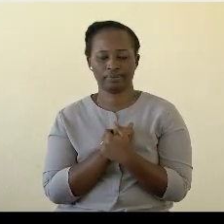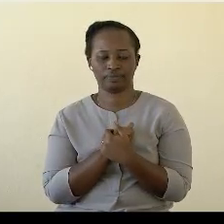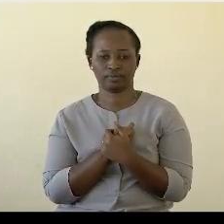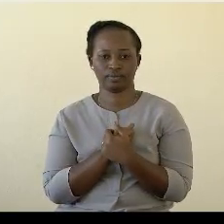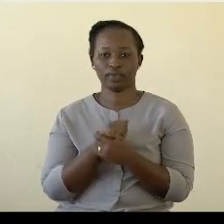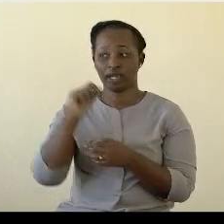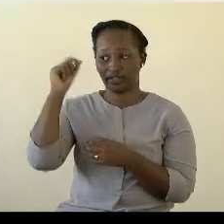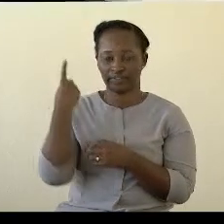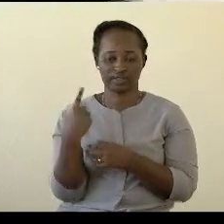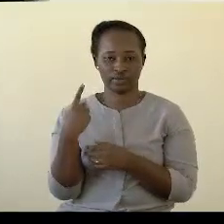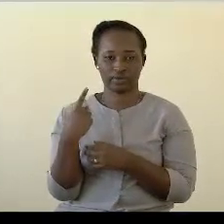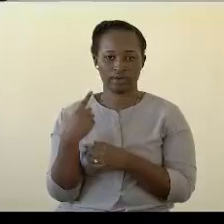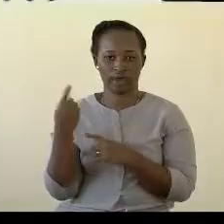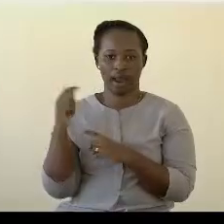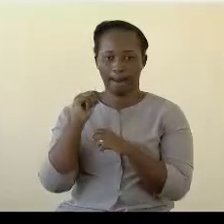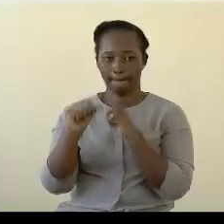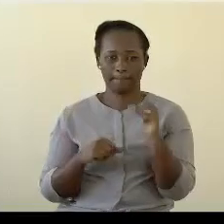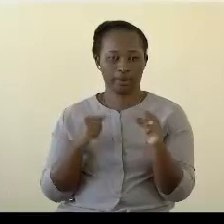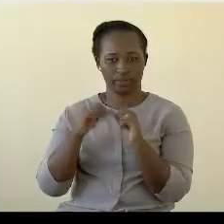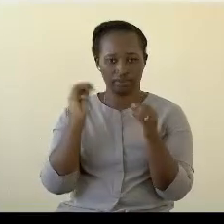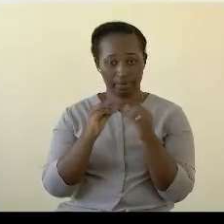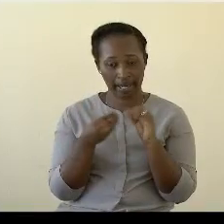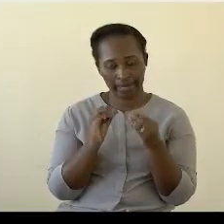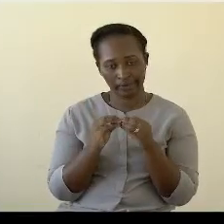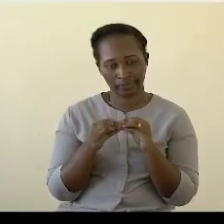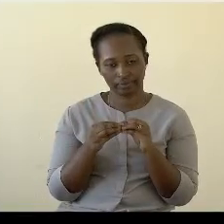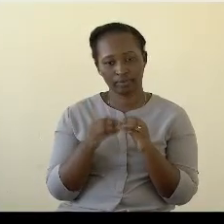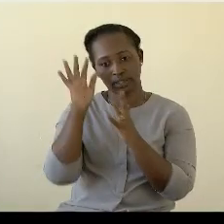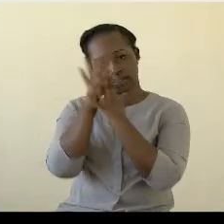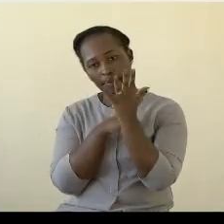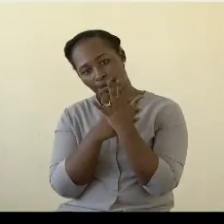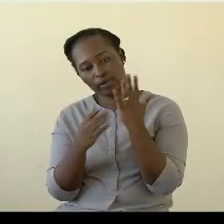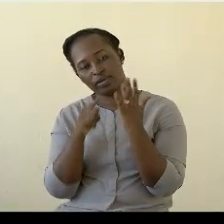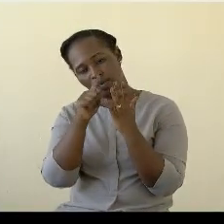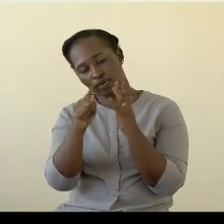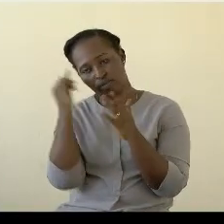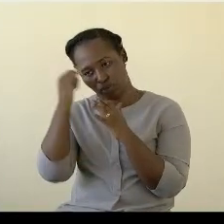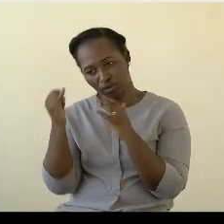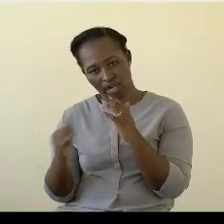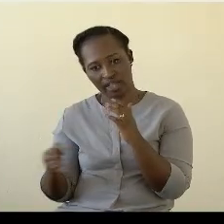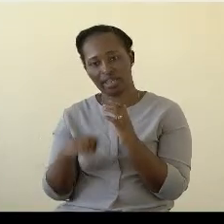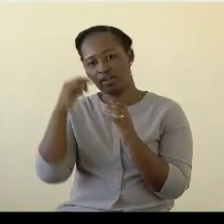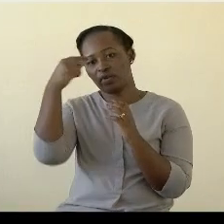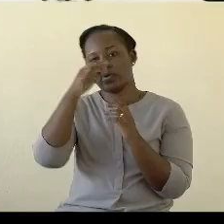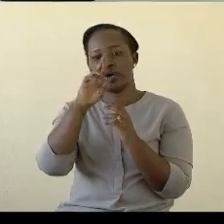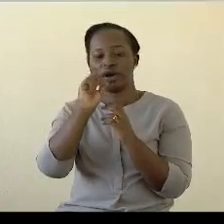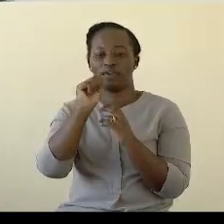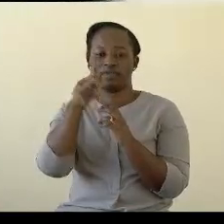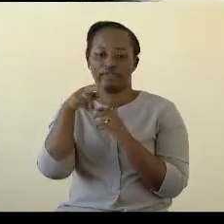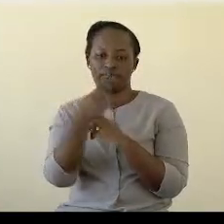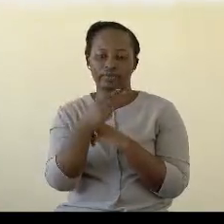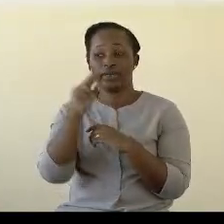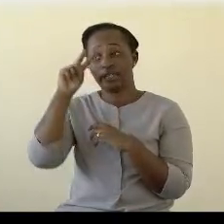that the first one was about data, tables, so you go graph. The